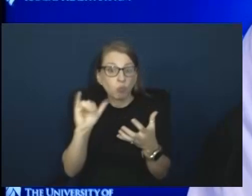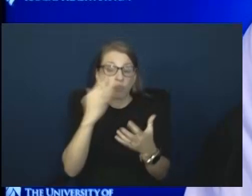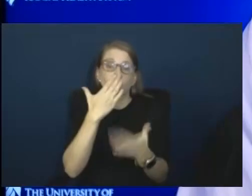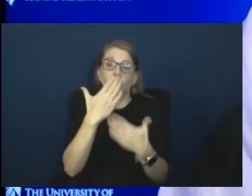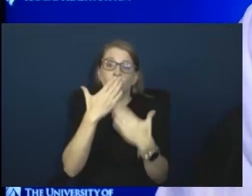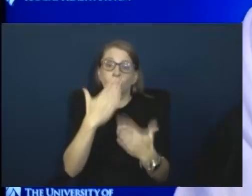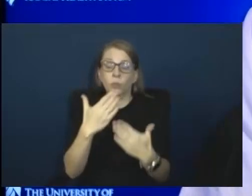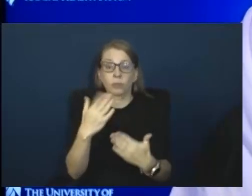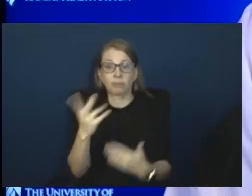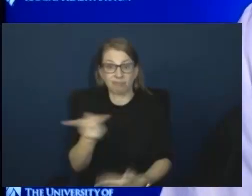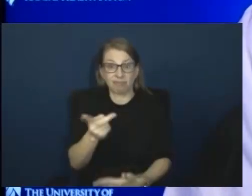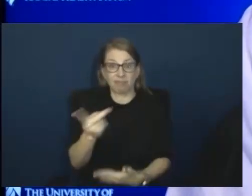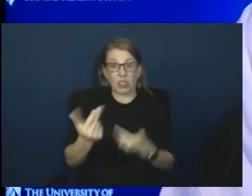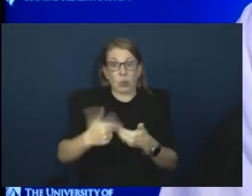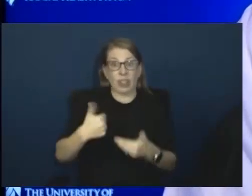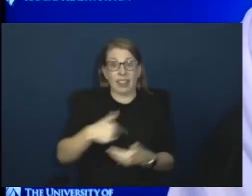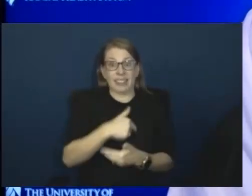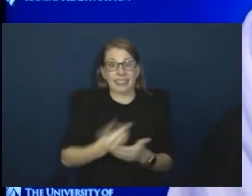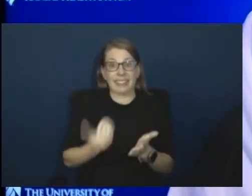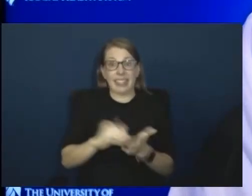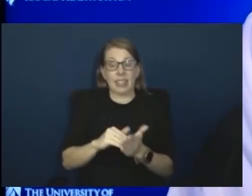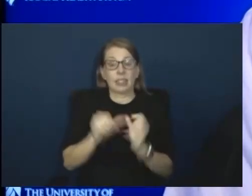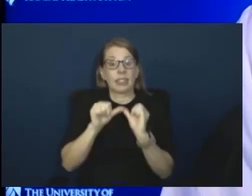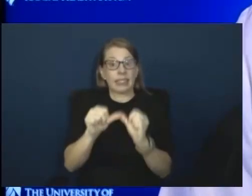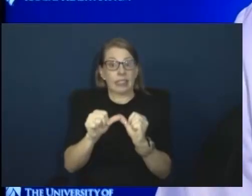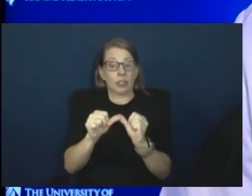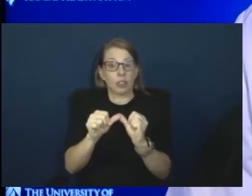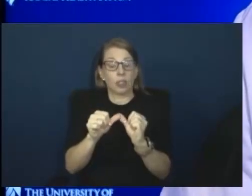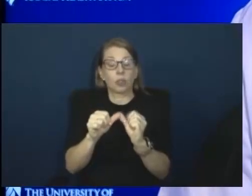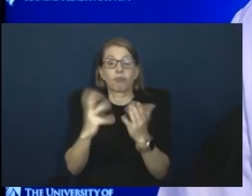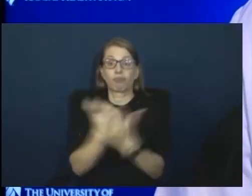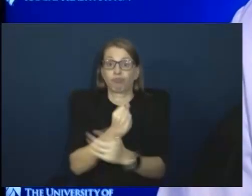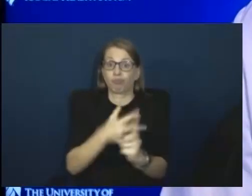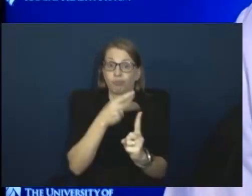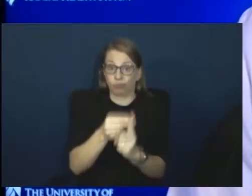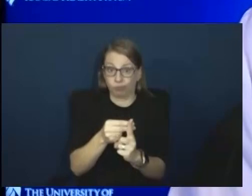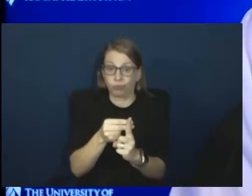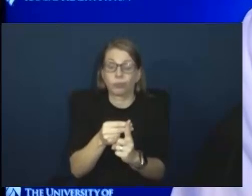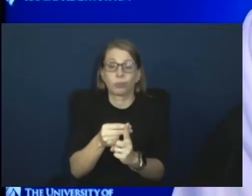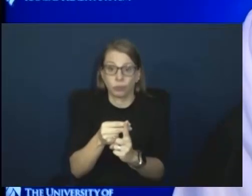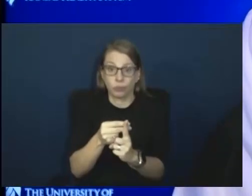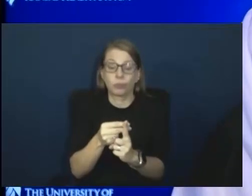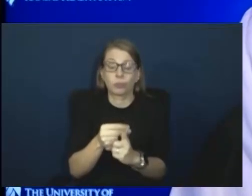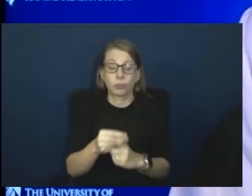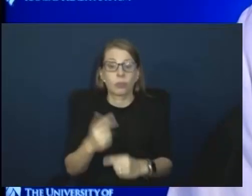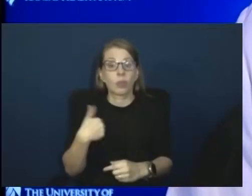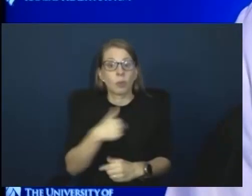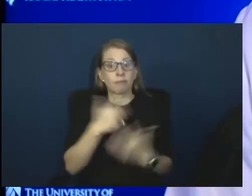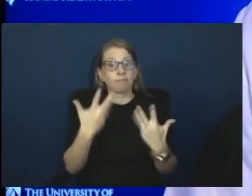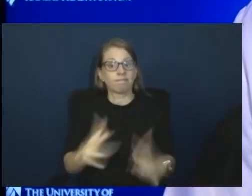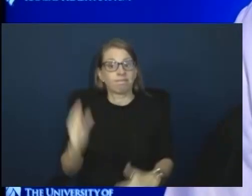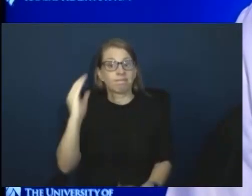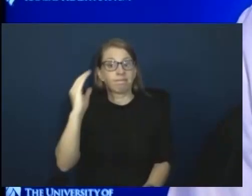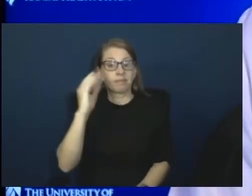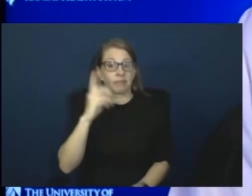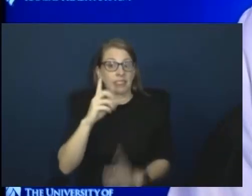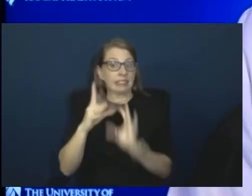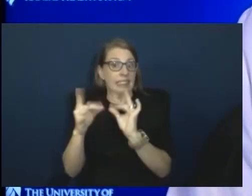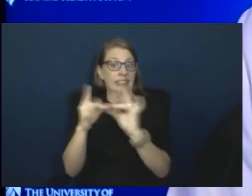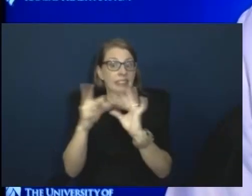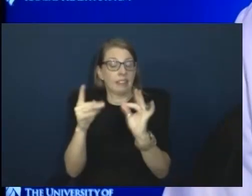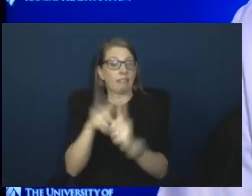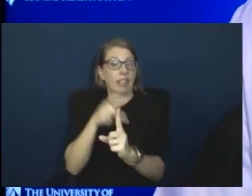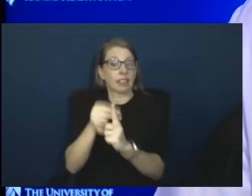you back on. Again, continue to get vaccinated. We know, as we have said, that the vaccines still offer great protection against